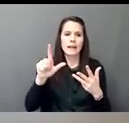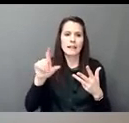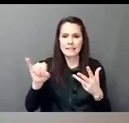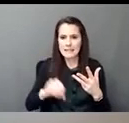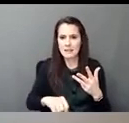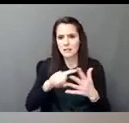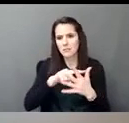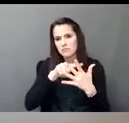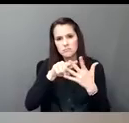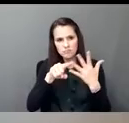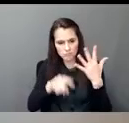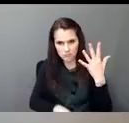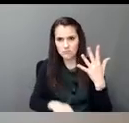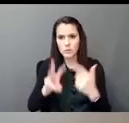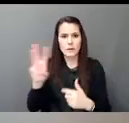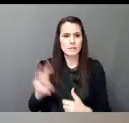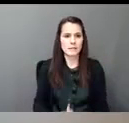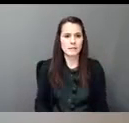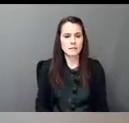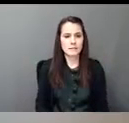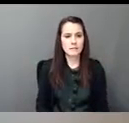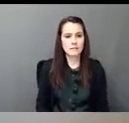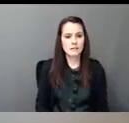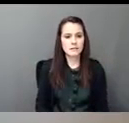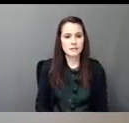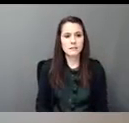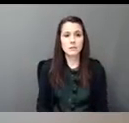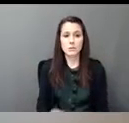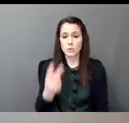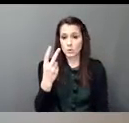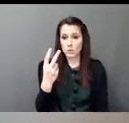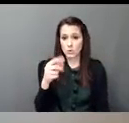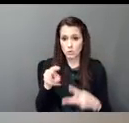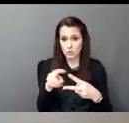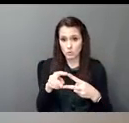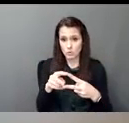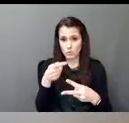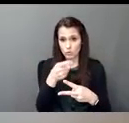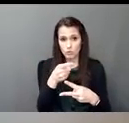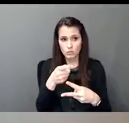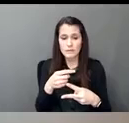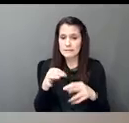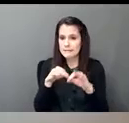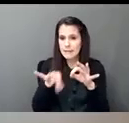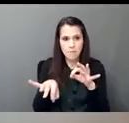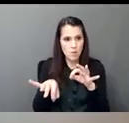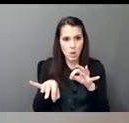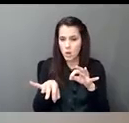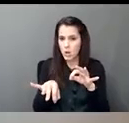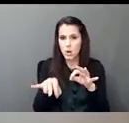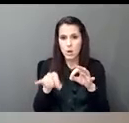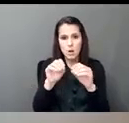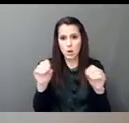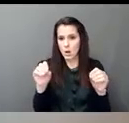of websites. So the 2 bullet points that I have here, very simple, no screenshots, no